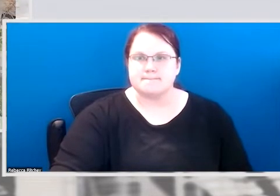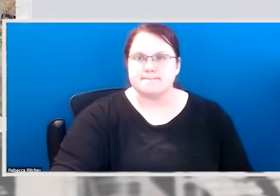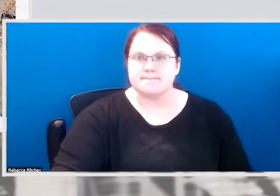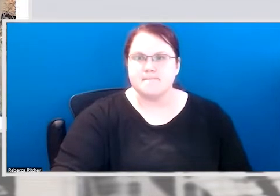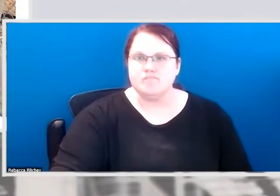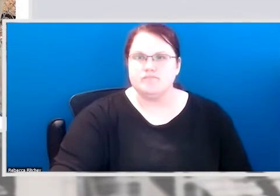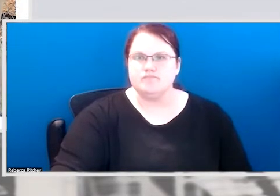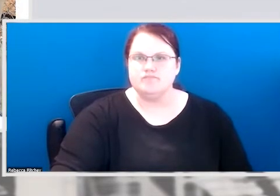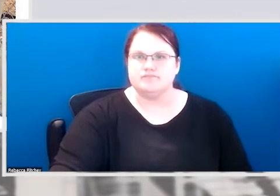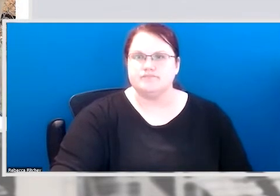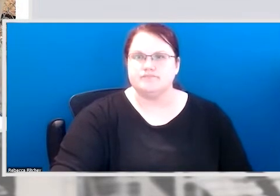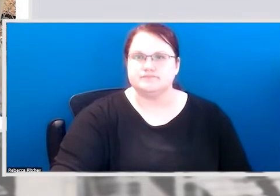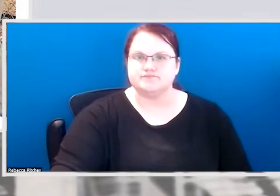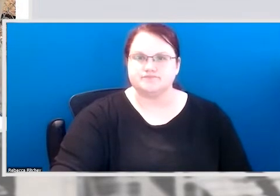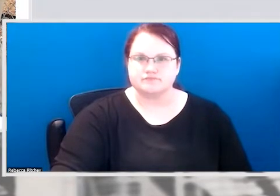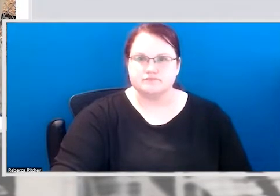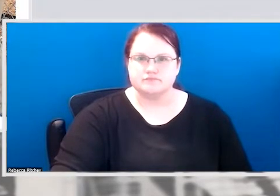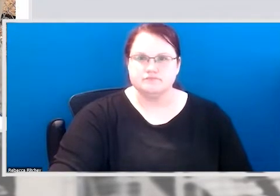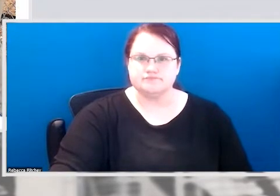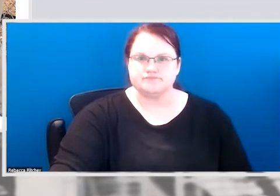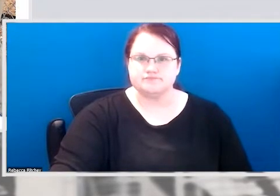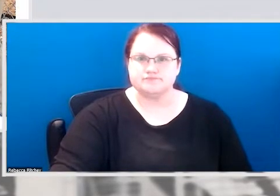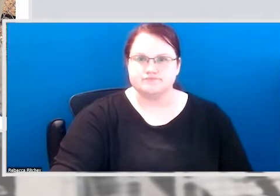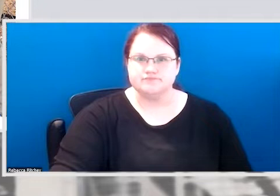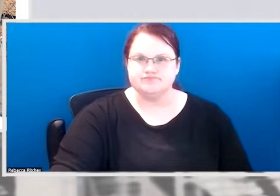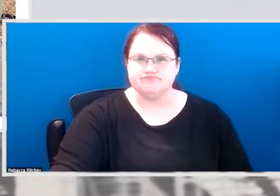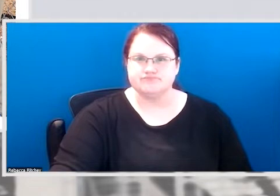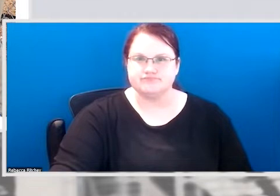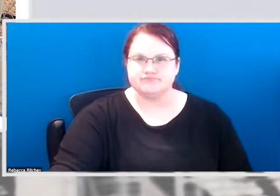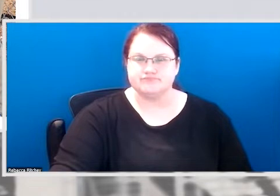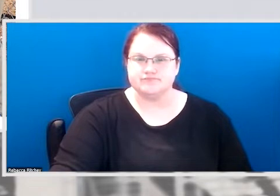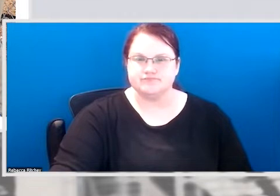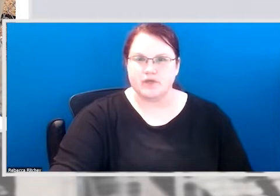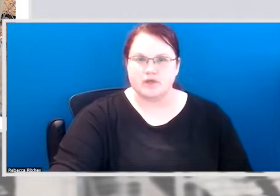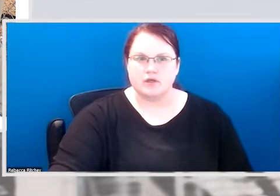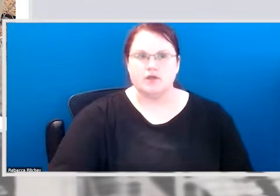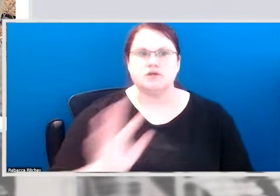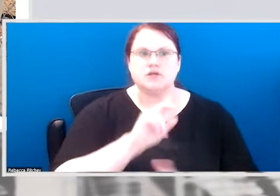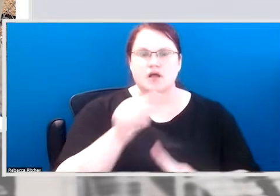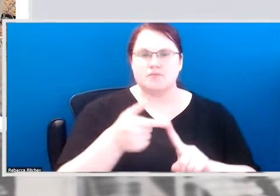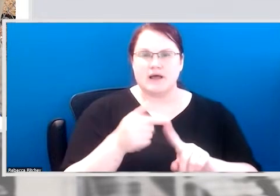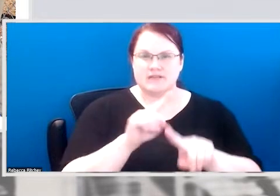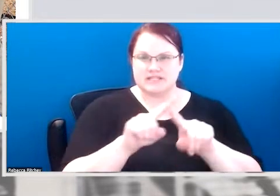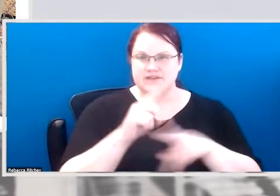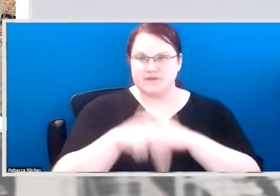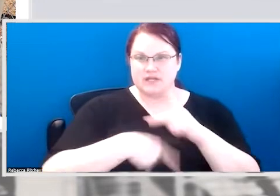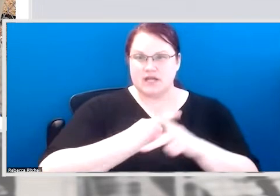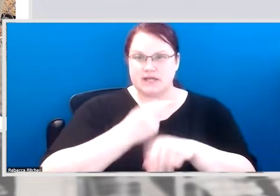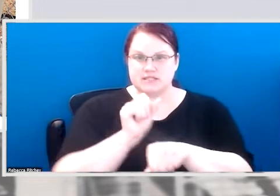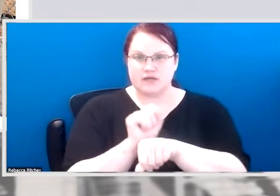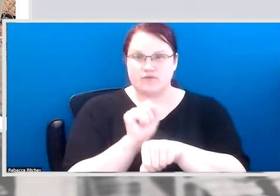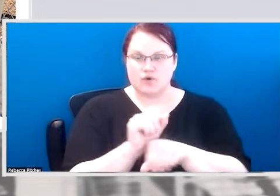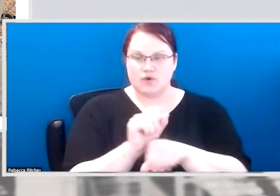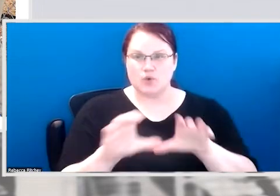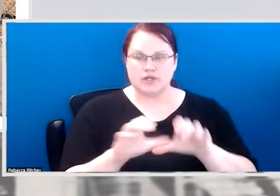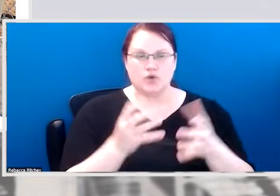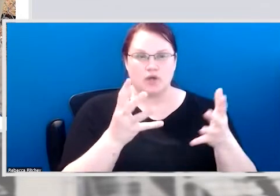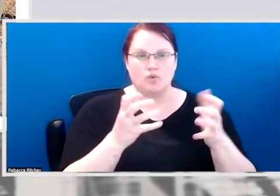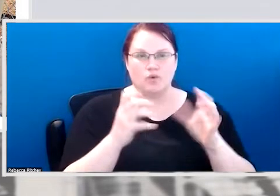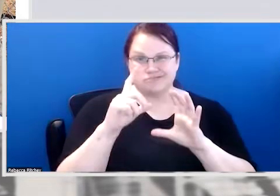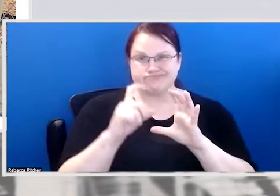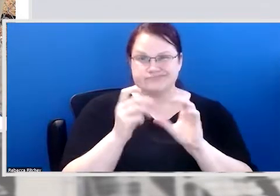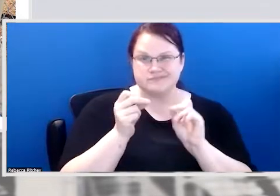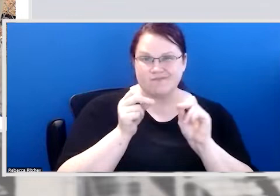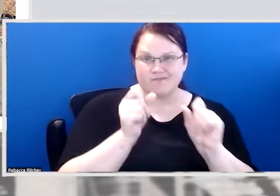So I want to real quickly, I kind of talked more, these are the lines of work that we do, but I wanted to give a quick snapshot of what that looks